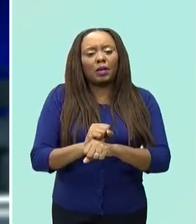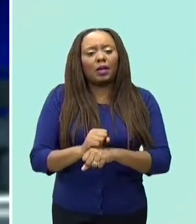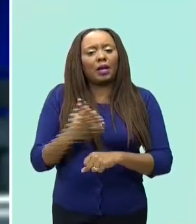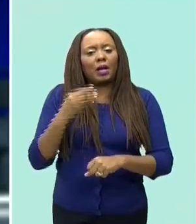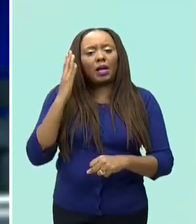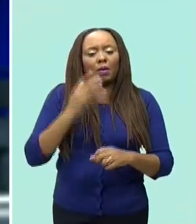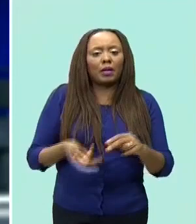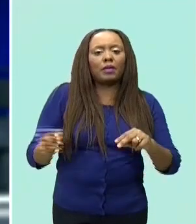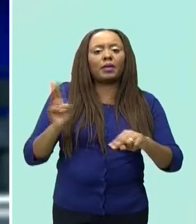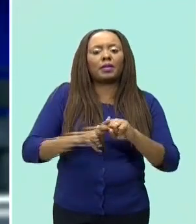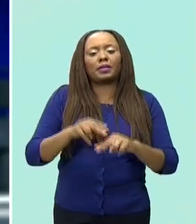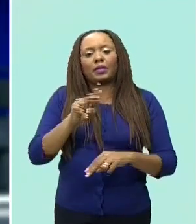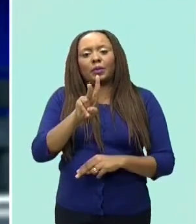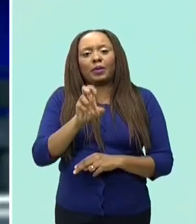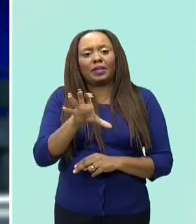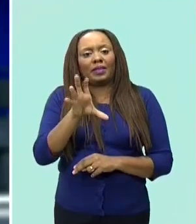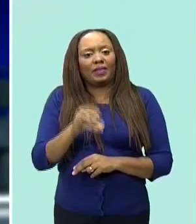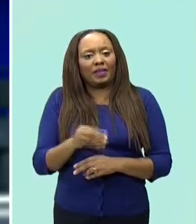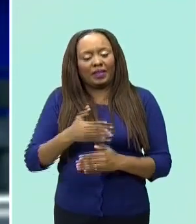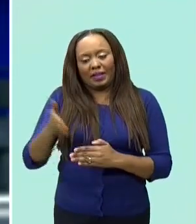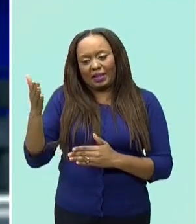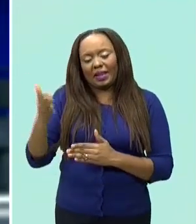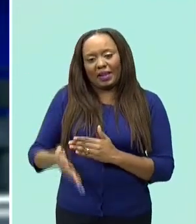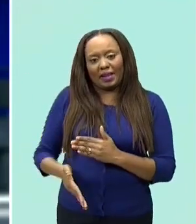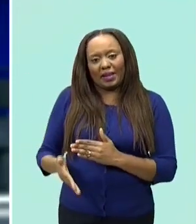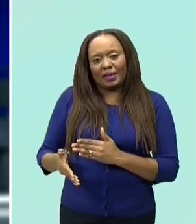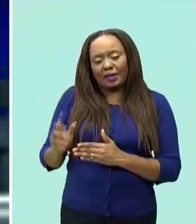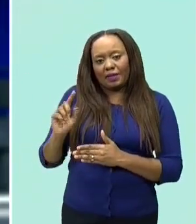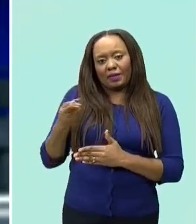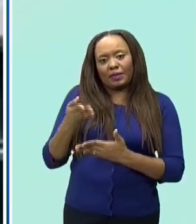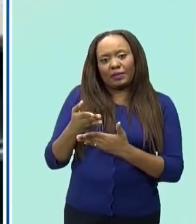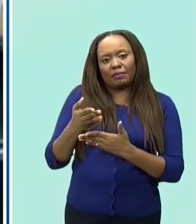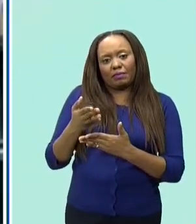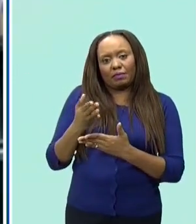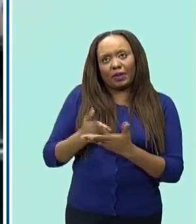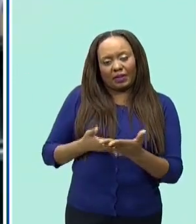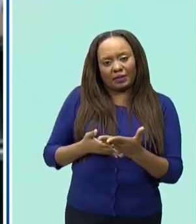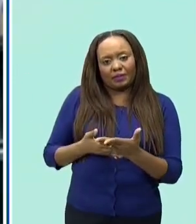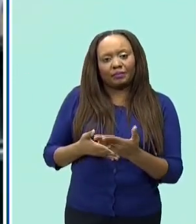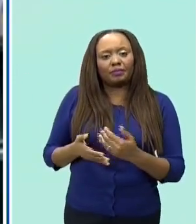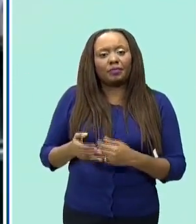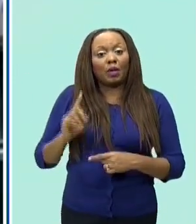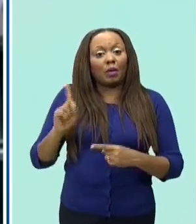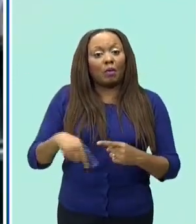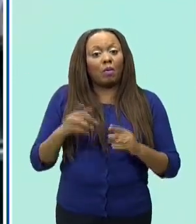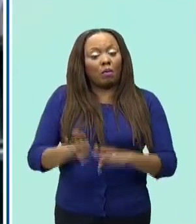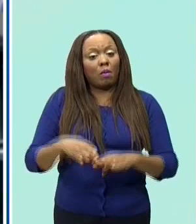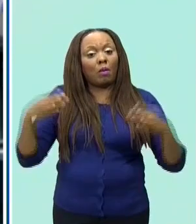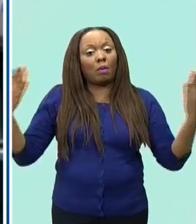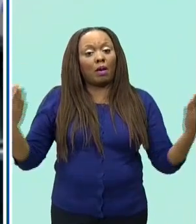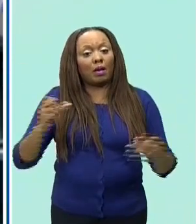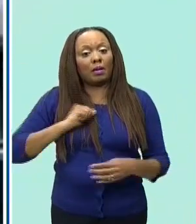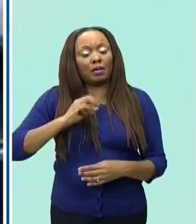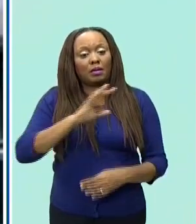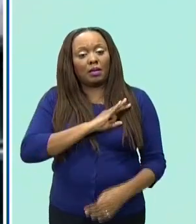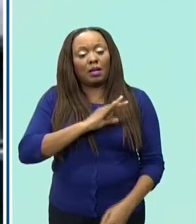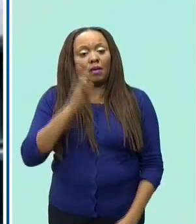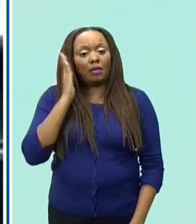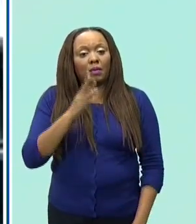will grow to 250 by the end of the construction phase. And when the store actually opens, the staff complement